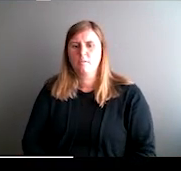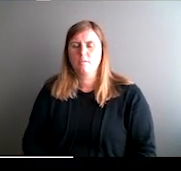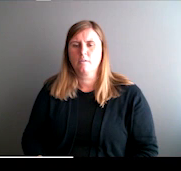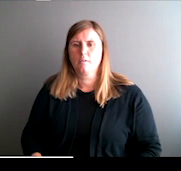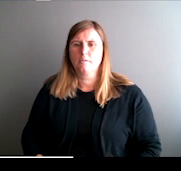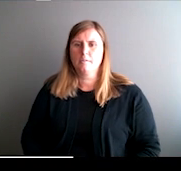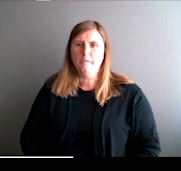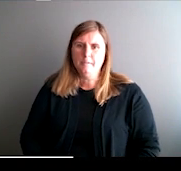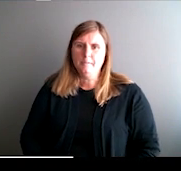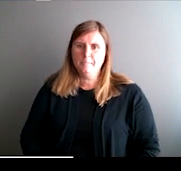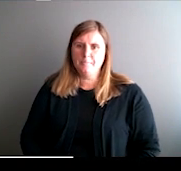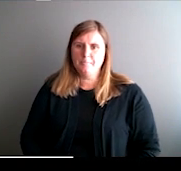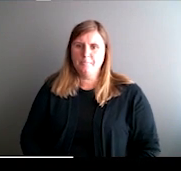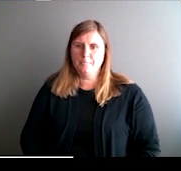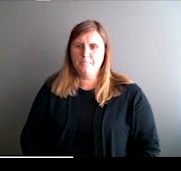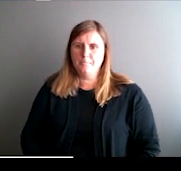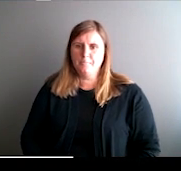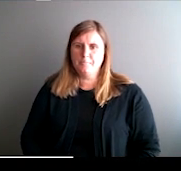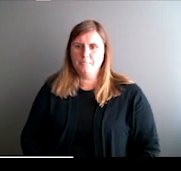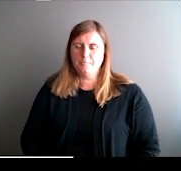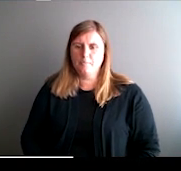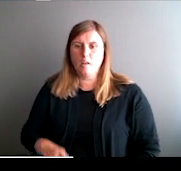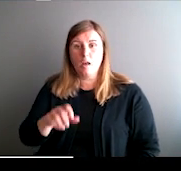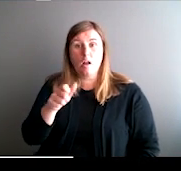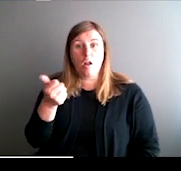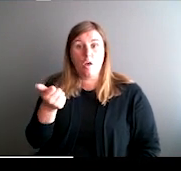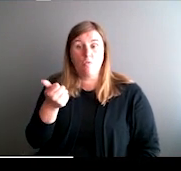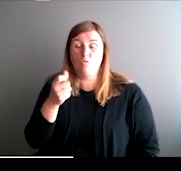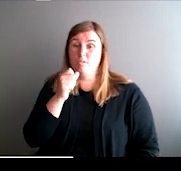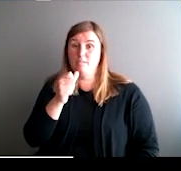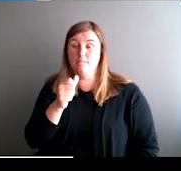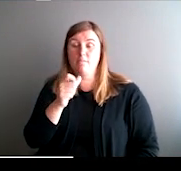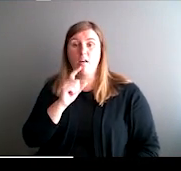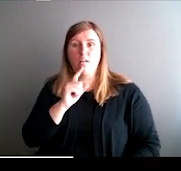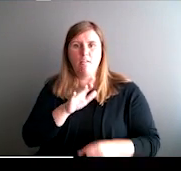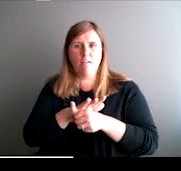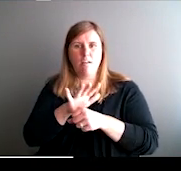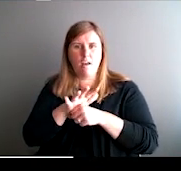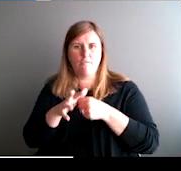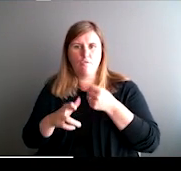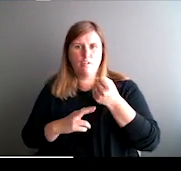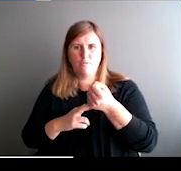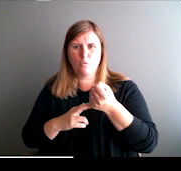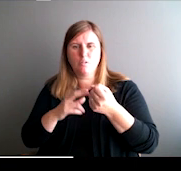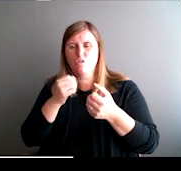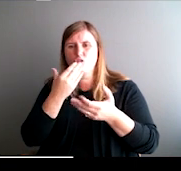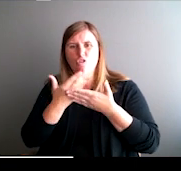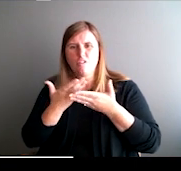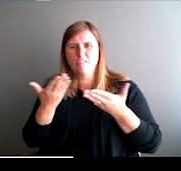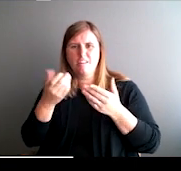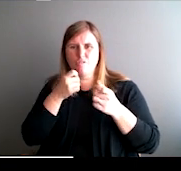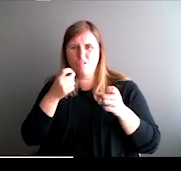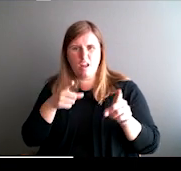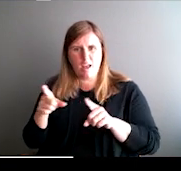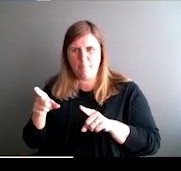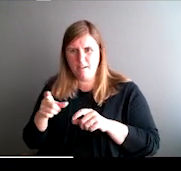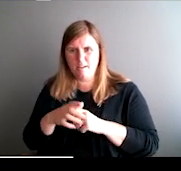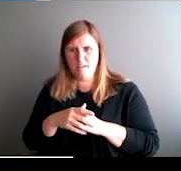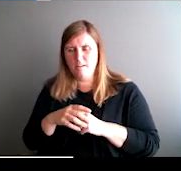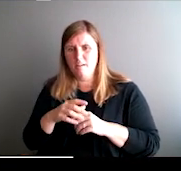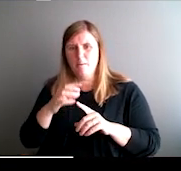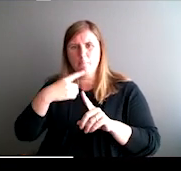can make instruction a warning signal is not enough reinforcement. Good stuff isn't happening, in particular positive